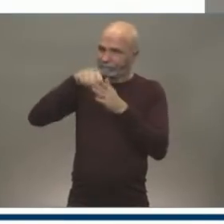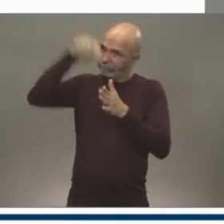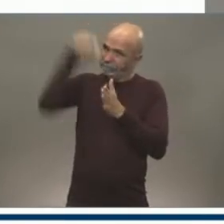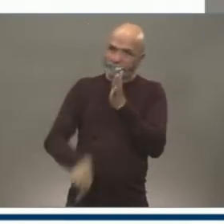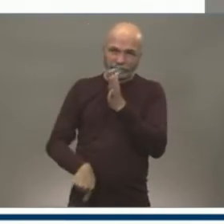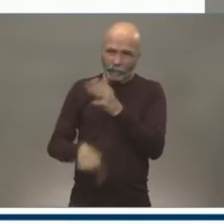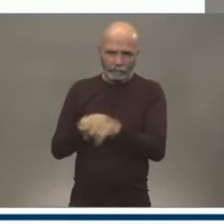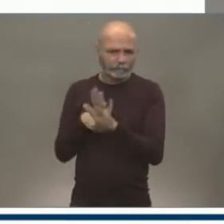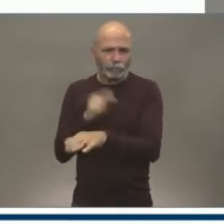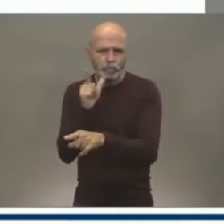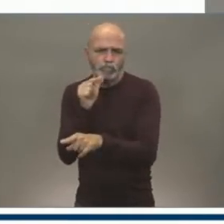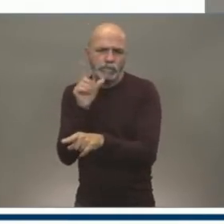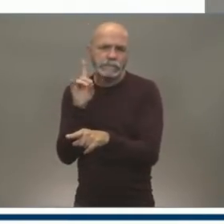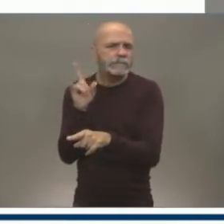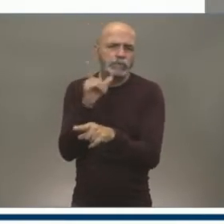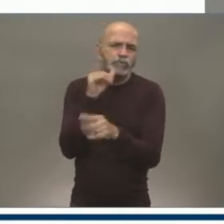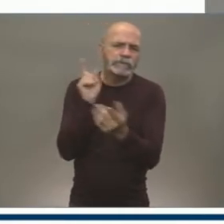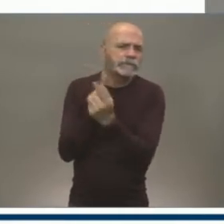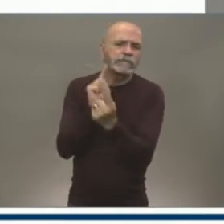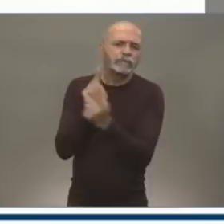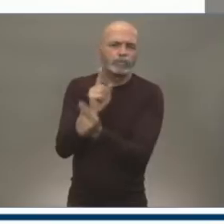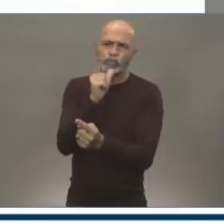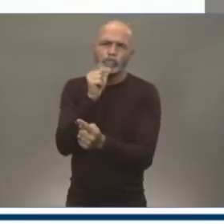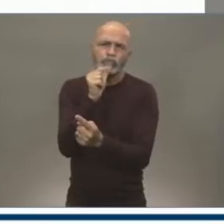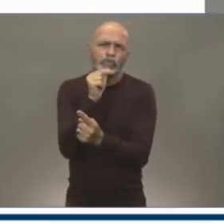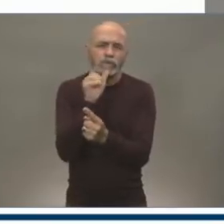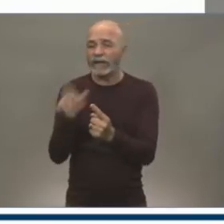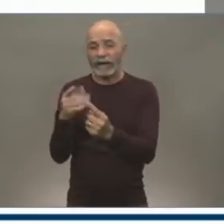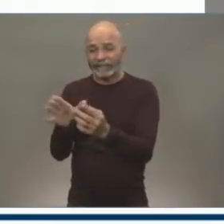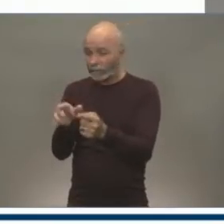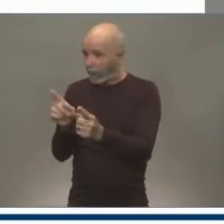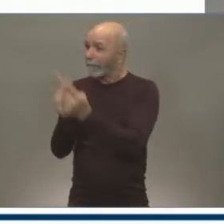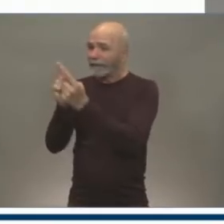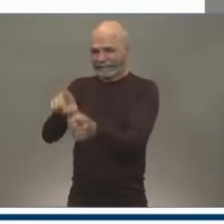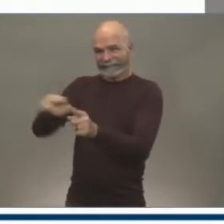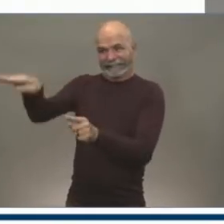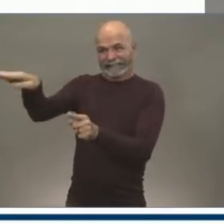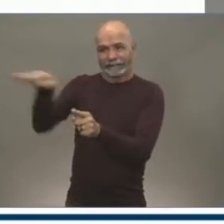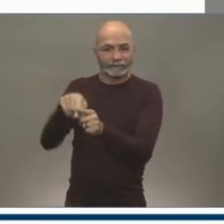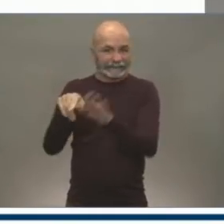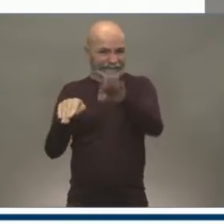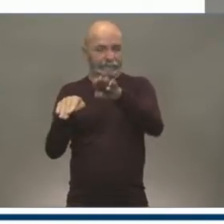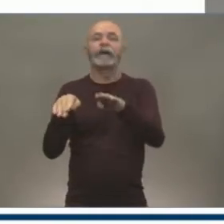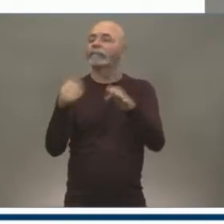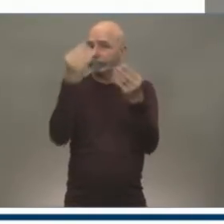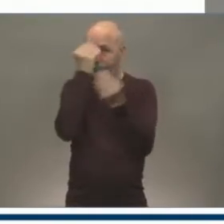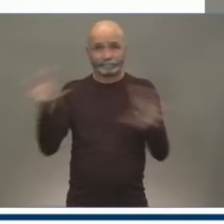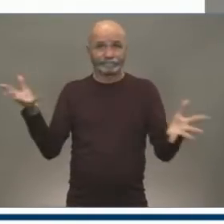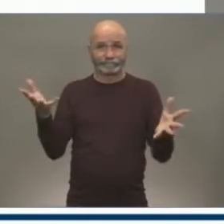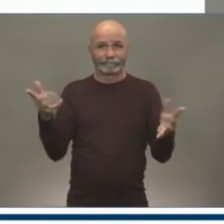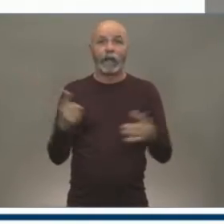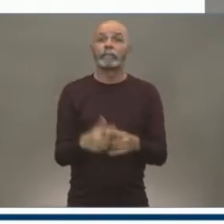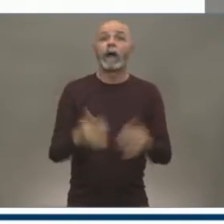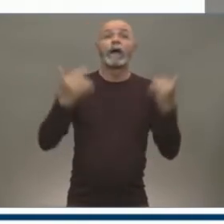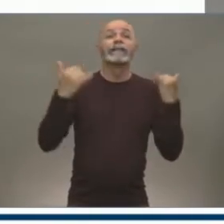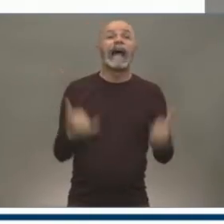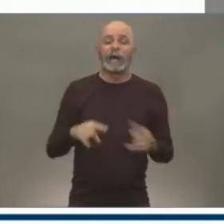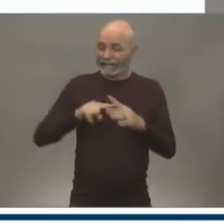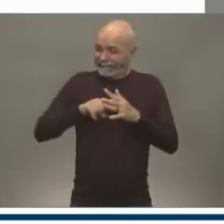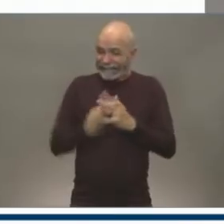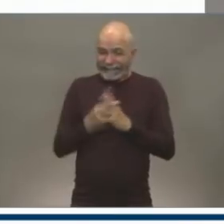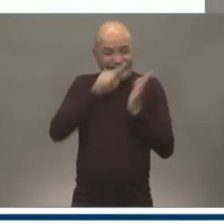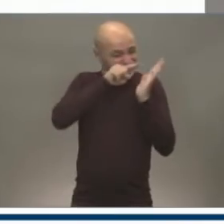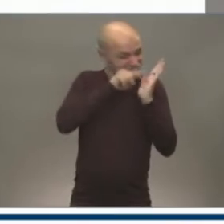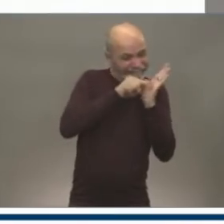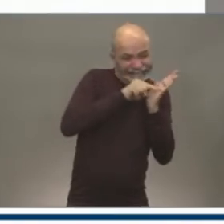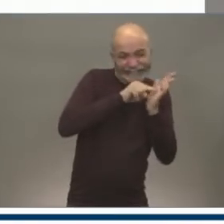get notified almost right away. But as we are now, when the number of investigations nearly quadruple over the course